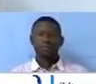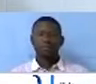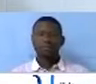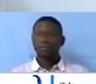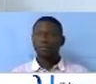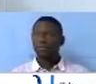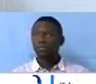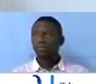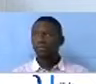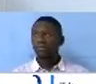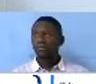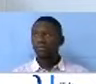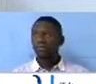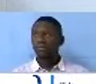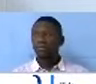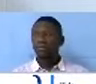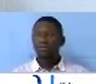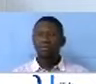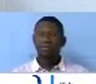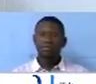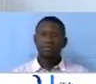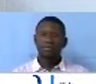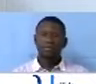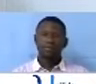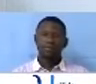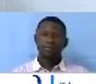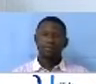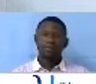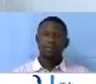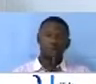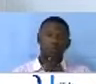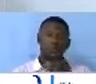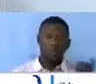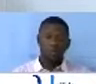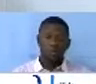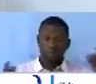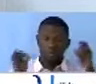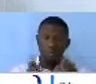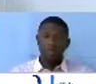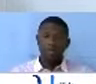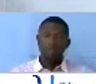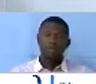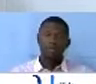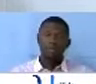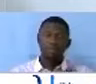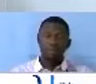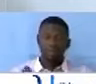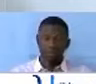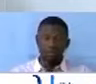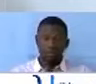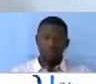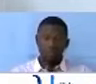would you agree with okay, let's see. You implemented the instructions that you received, correct?